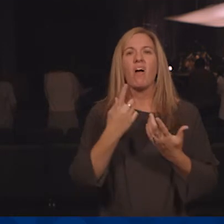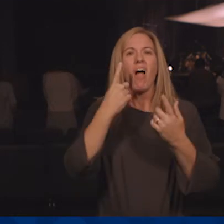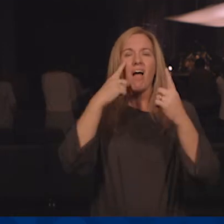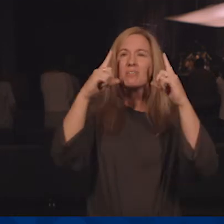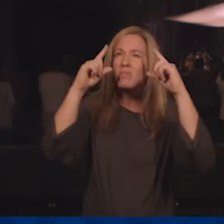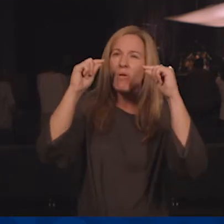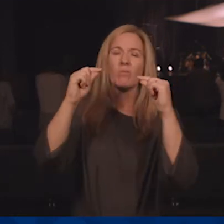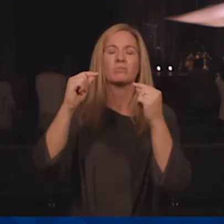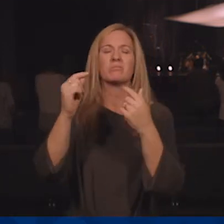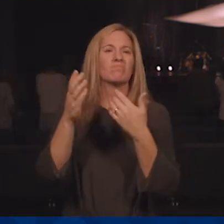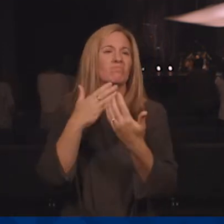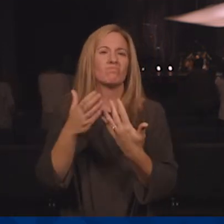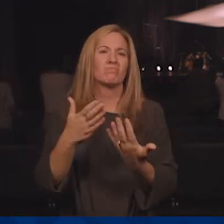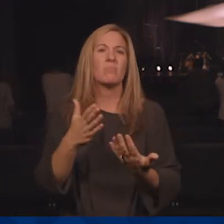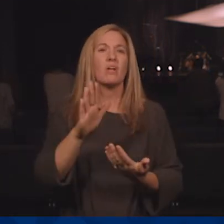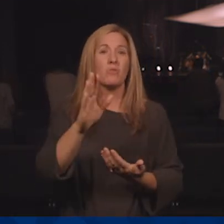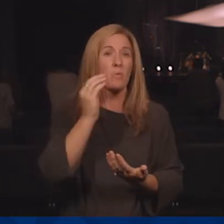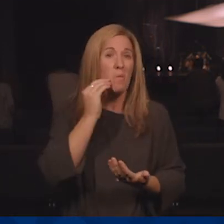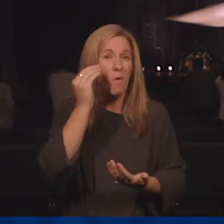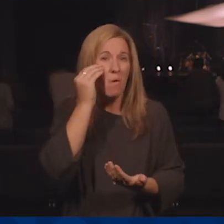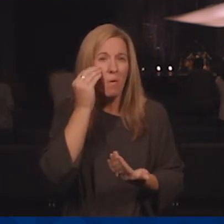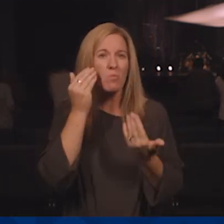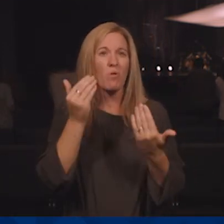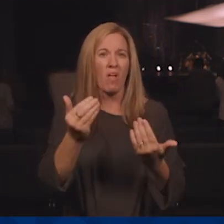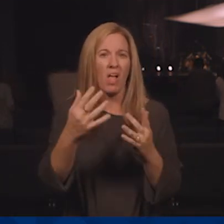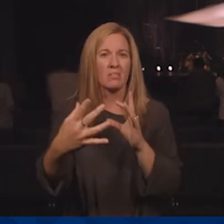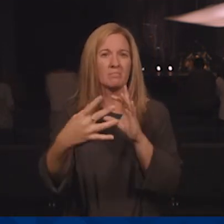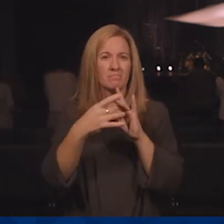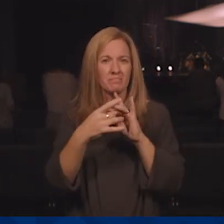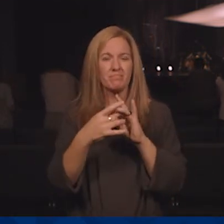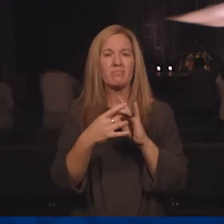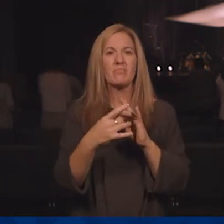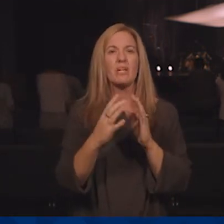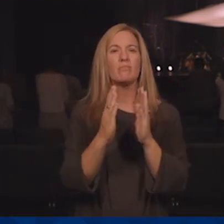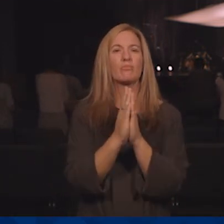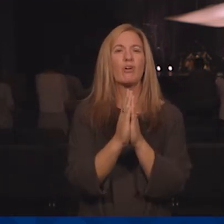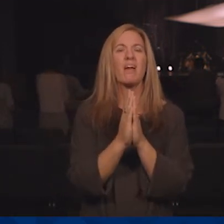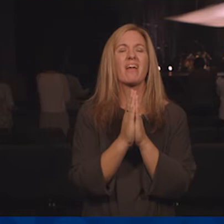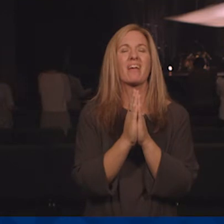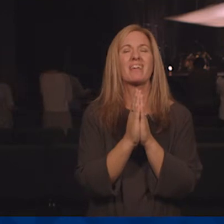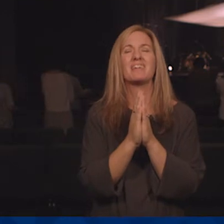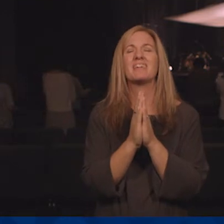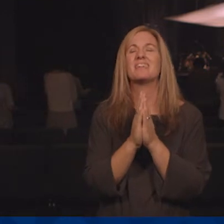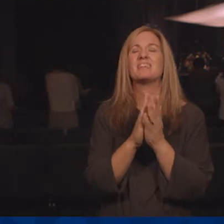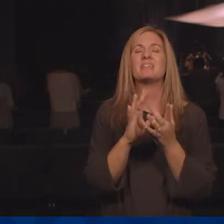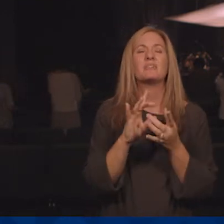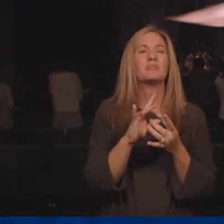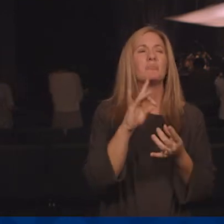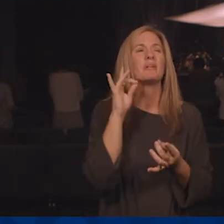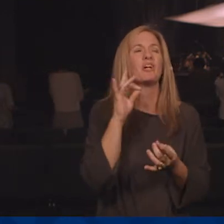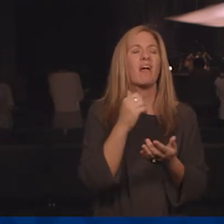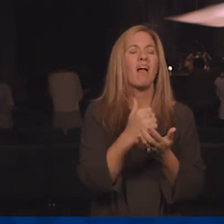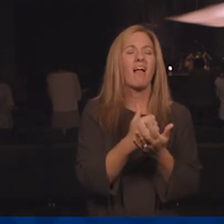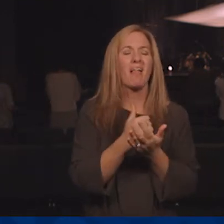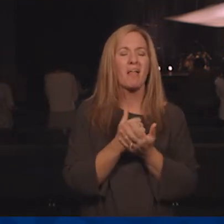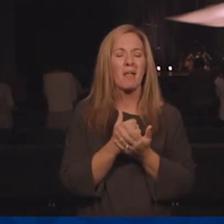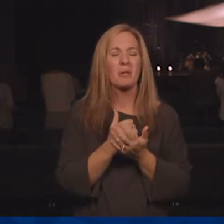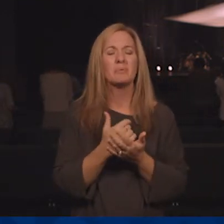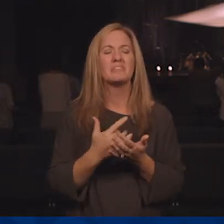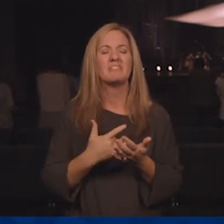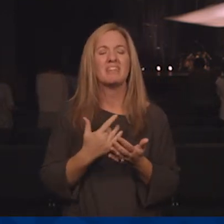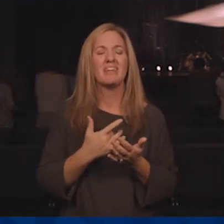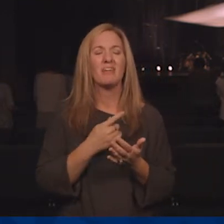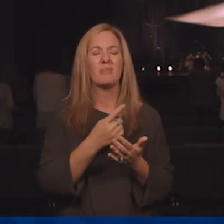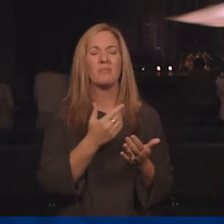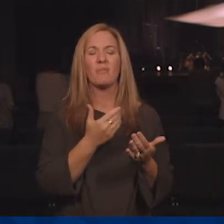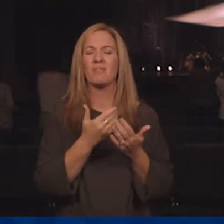you're at home, kind of dial in, and let's just pray together. Spirit, would you help us feel your presence,